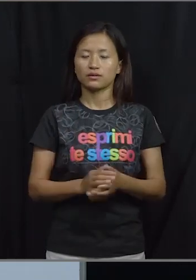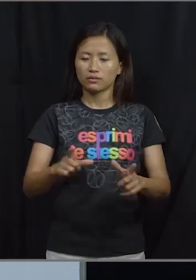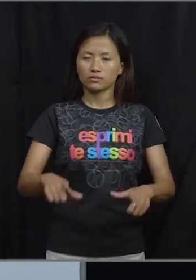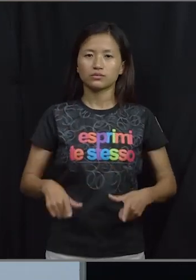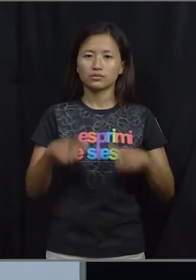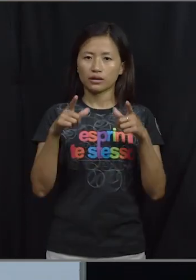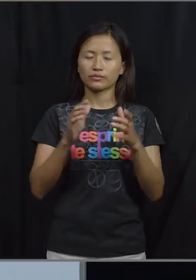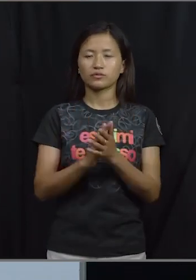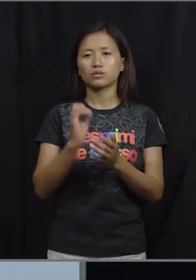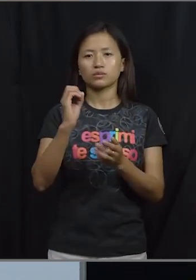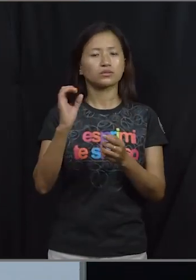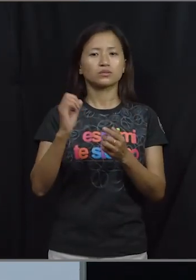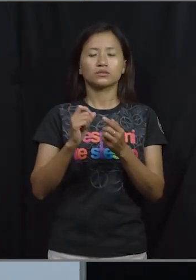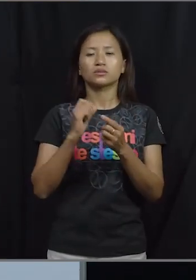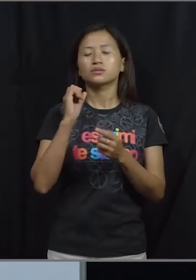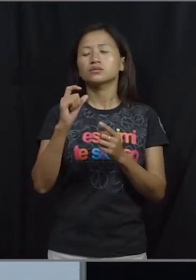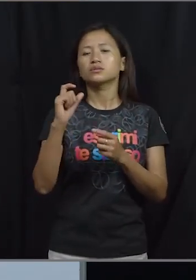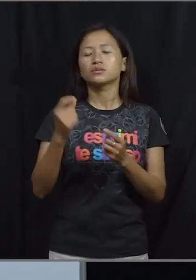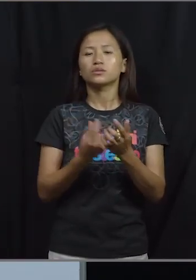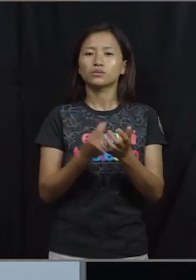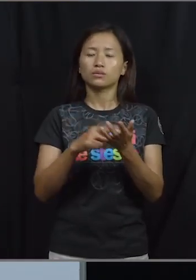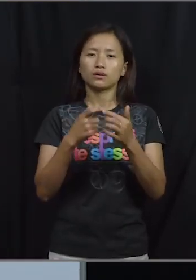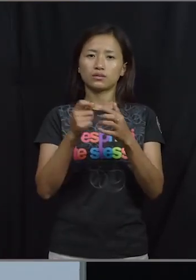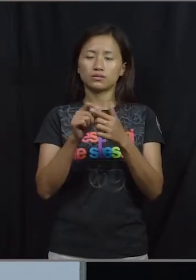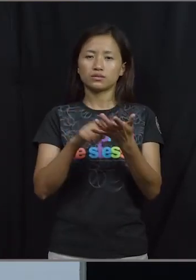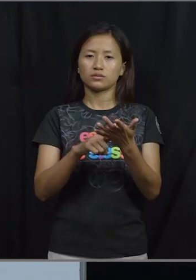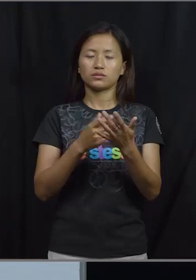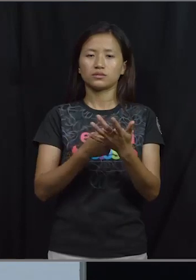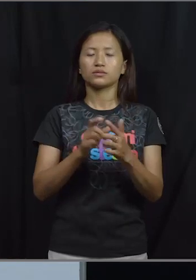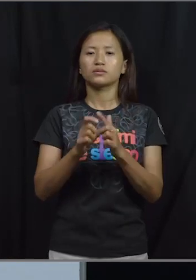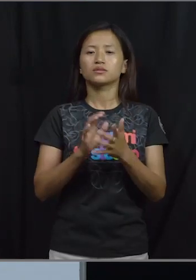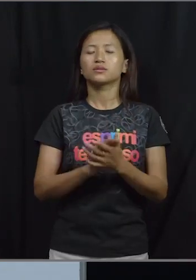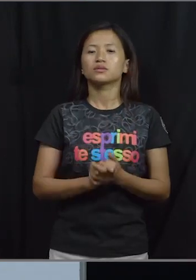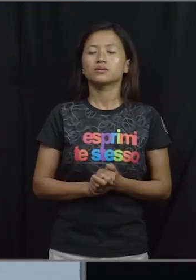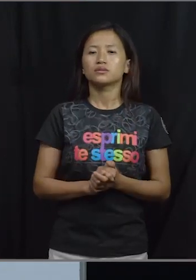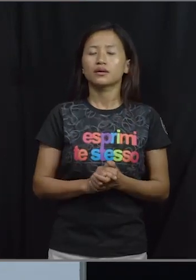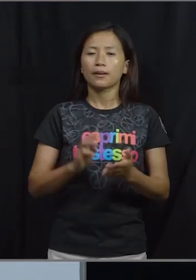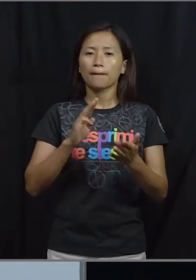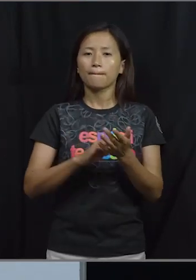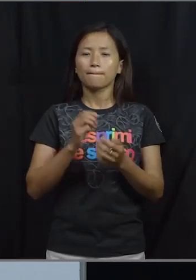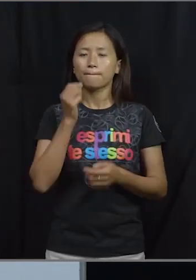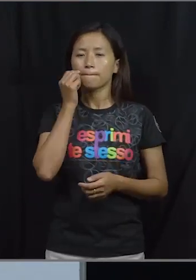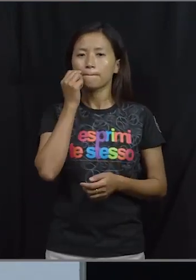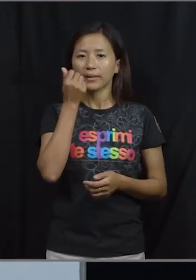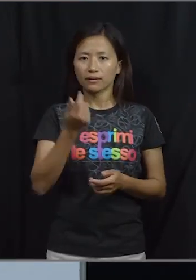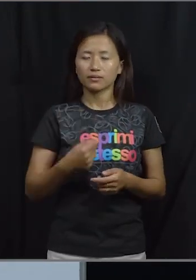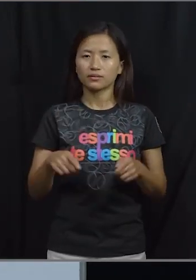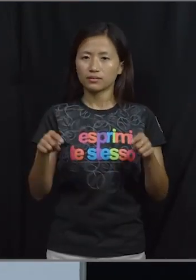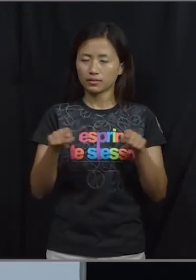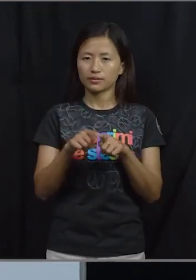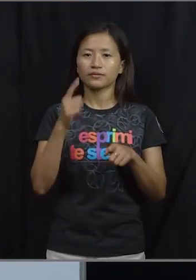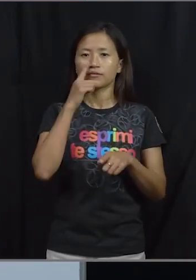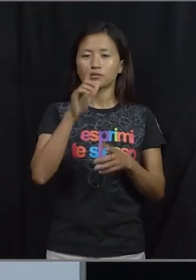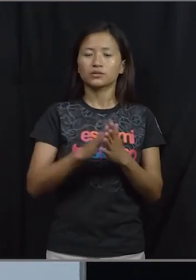cannot occur. Okay, so what is mating? Here, mating means that the male and the female should meet